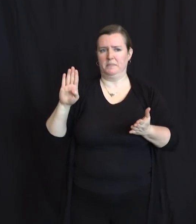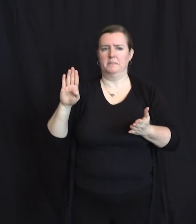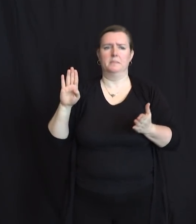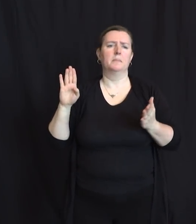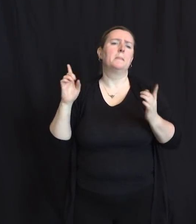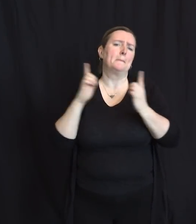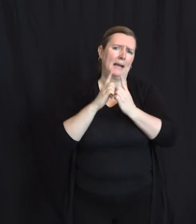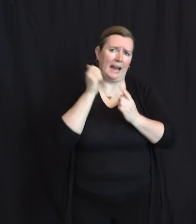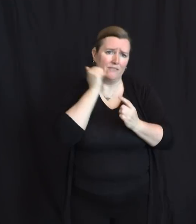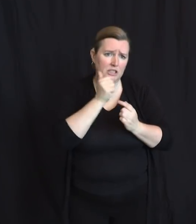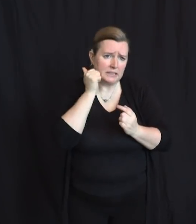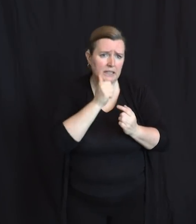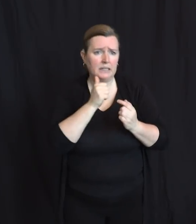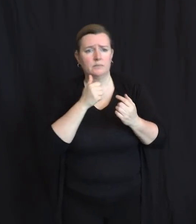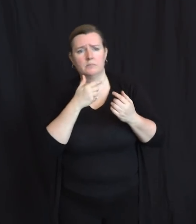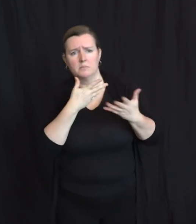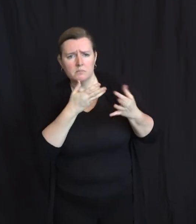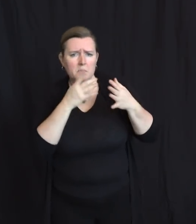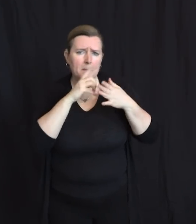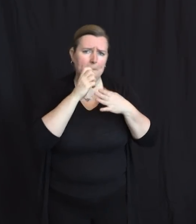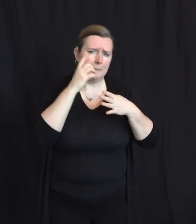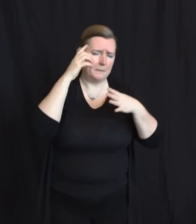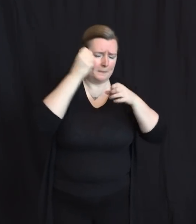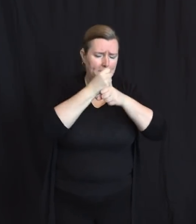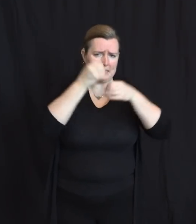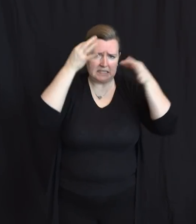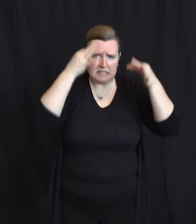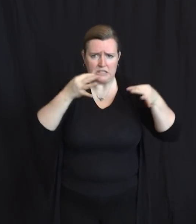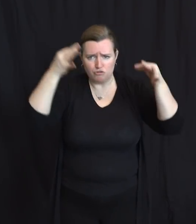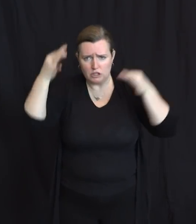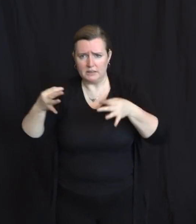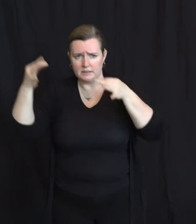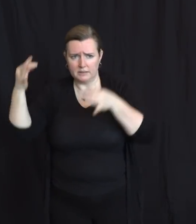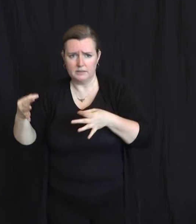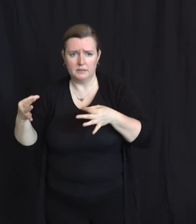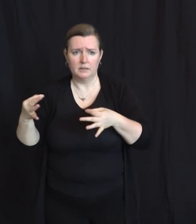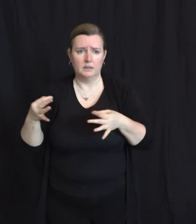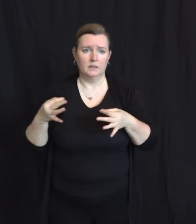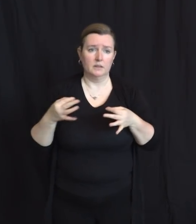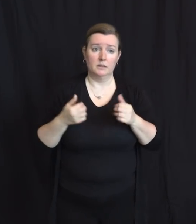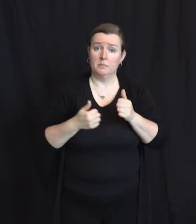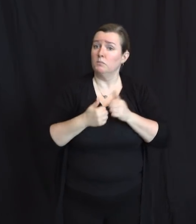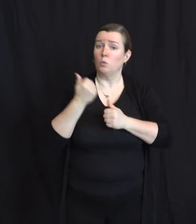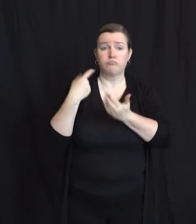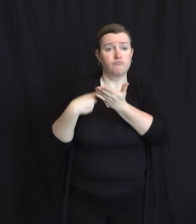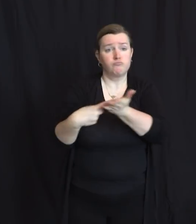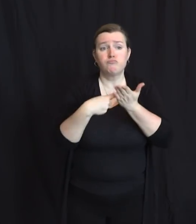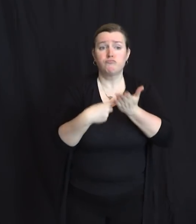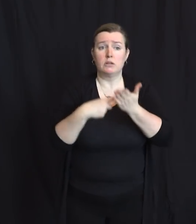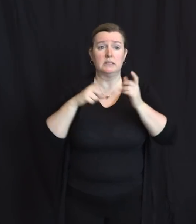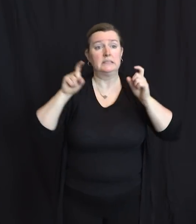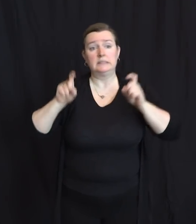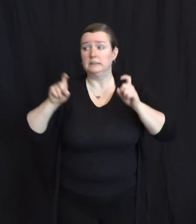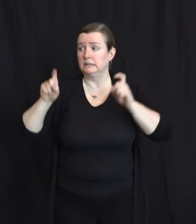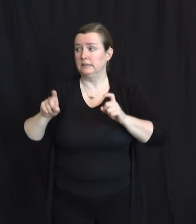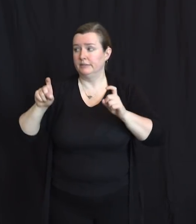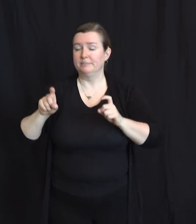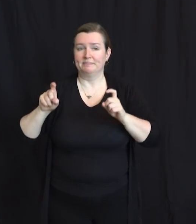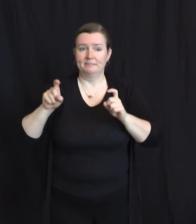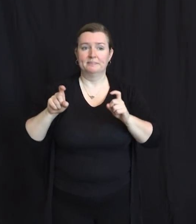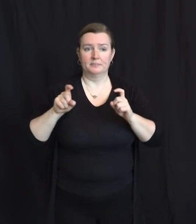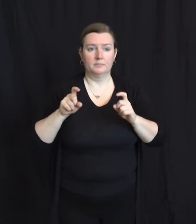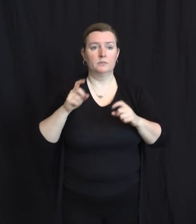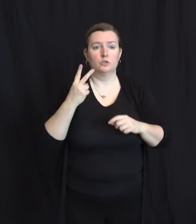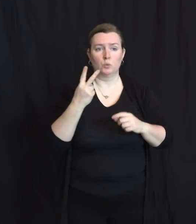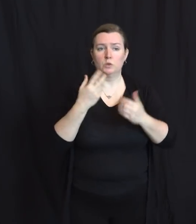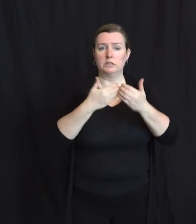in real time across our massive institution. What I mostly want to talk about is testing. And there are really 2 separate